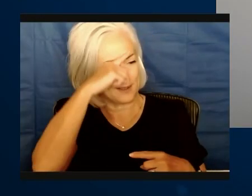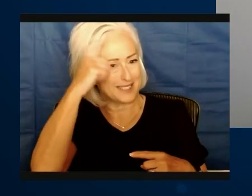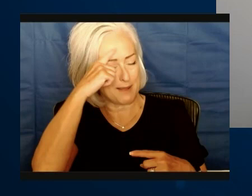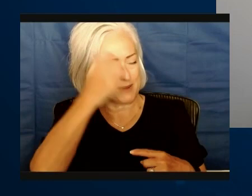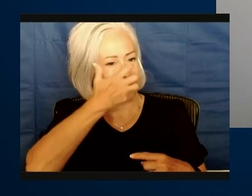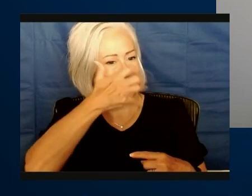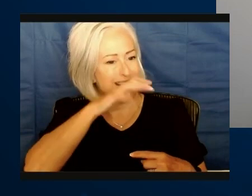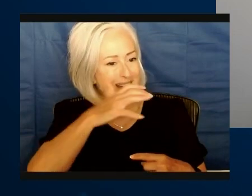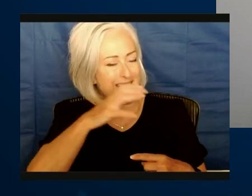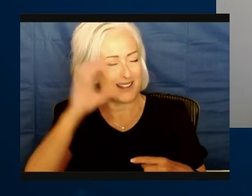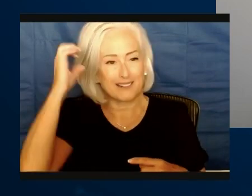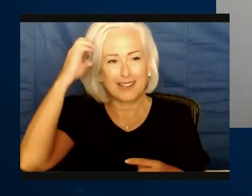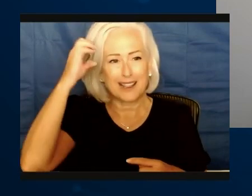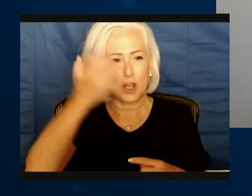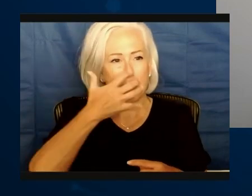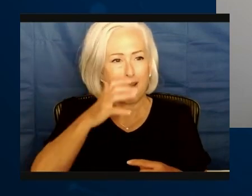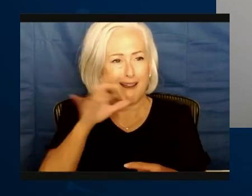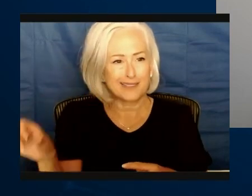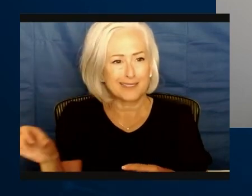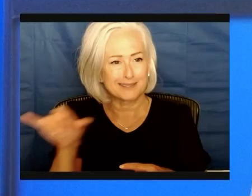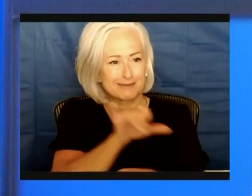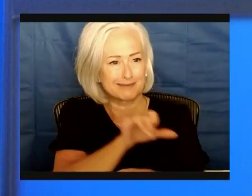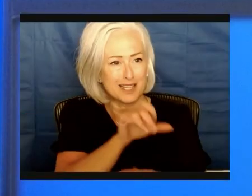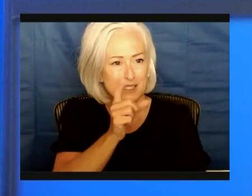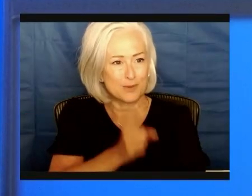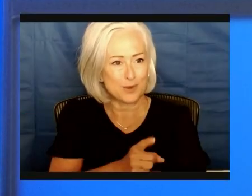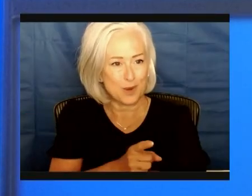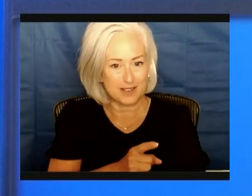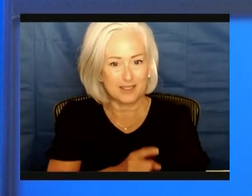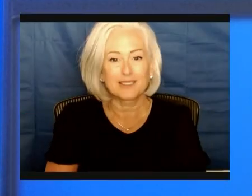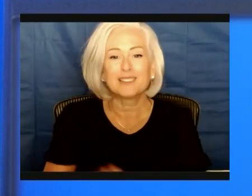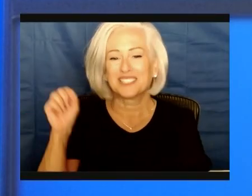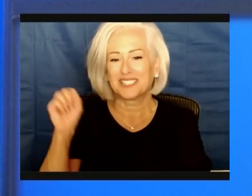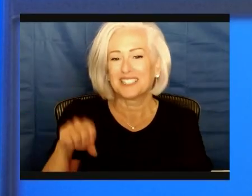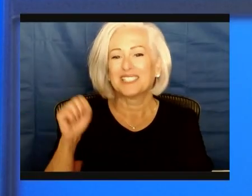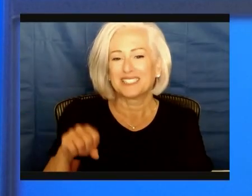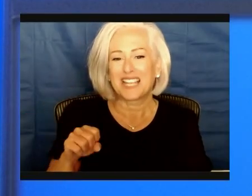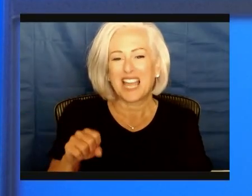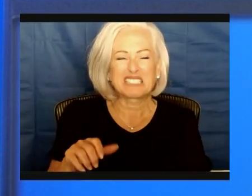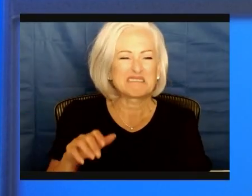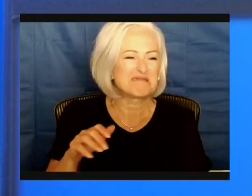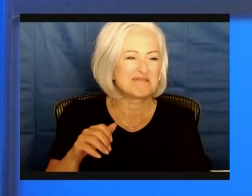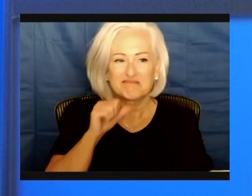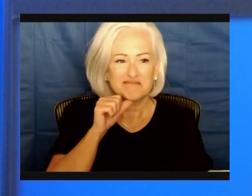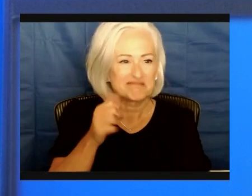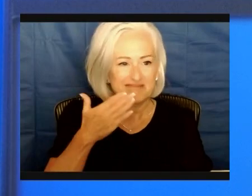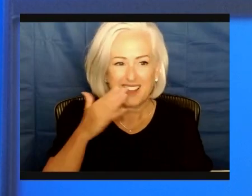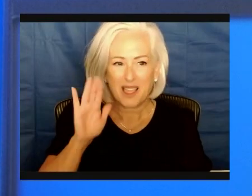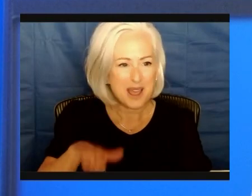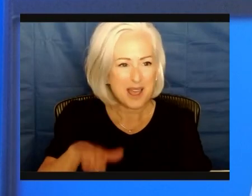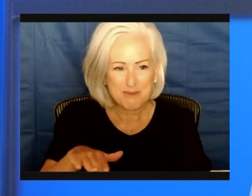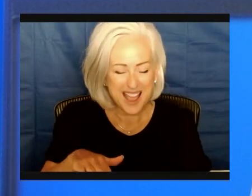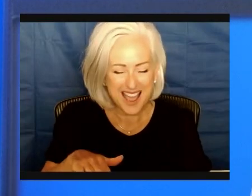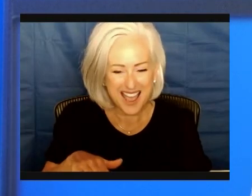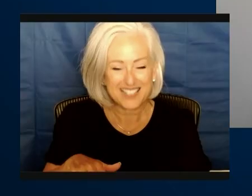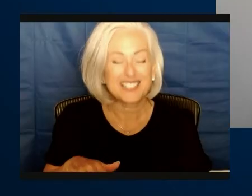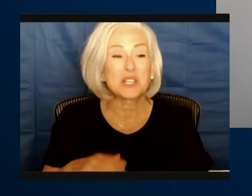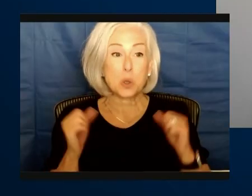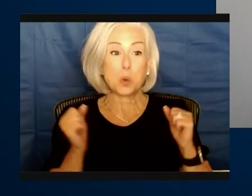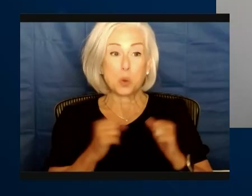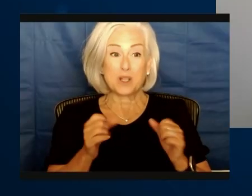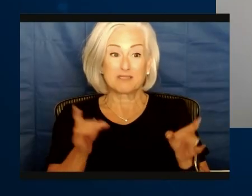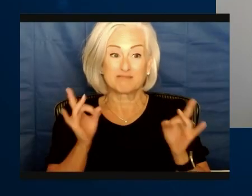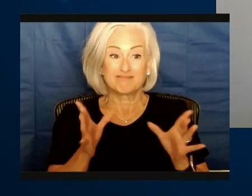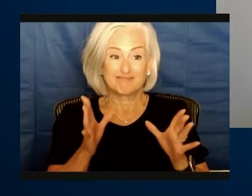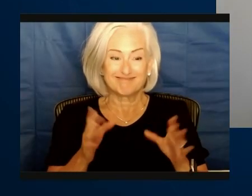too? The summer, we can handle it. I think it's not that bad. it's the winter. Our country is a tropical country,